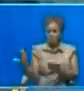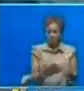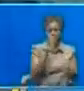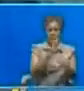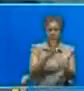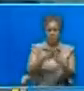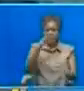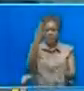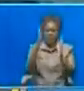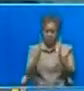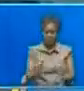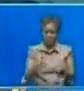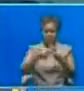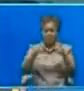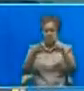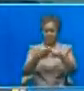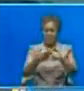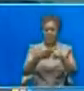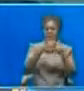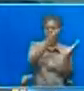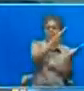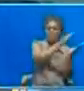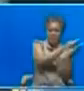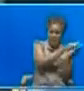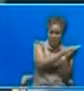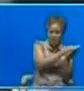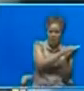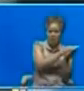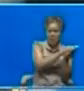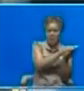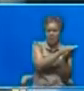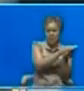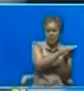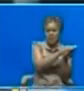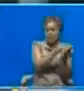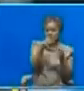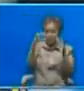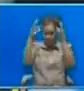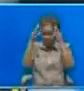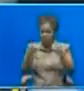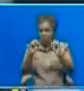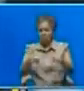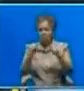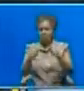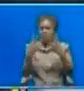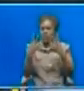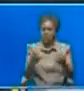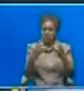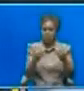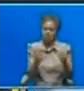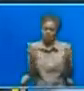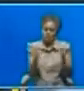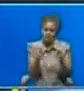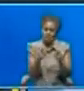analysts, according to Standard Chartered Bank's head of research, Razia Khan. The move is likely to ease the pressure on